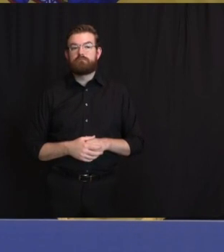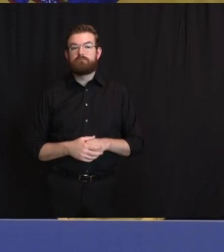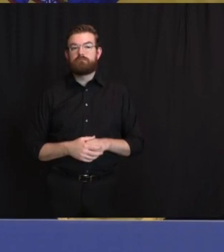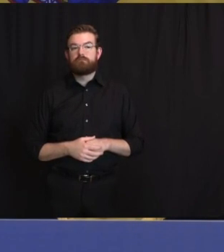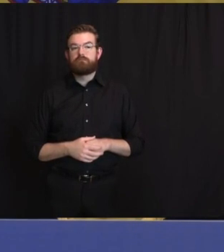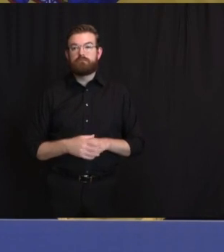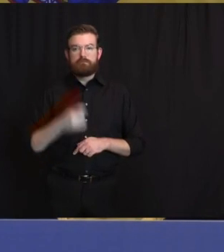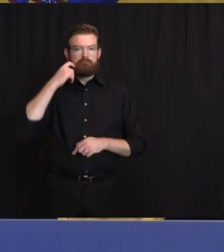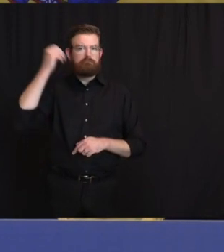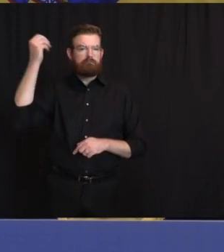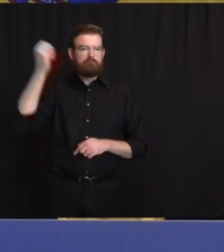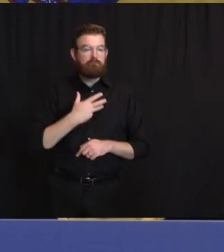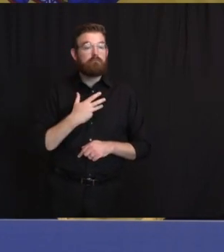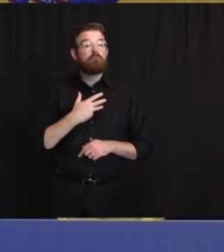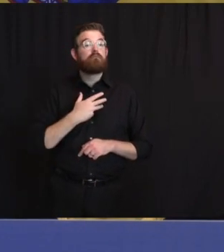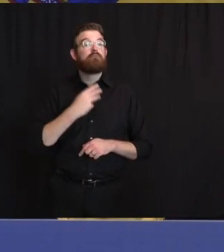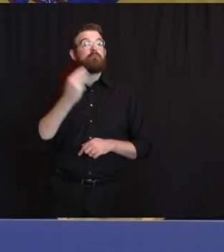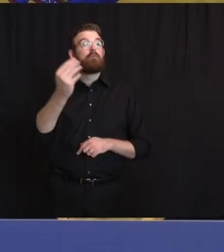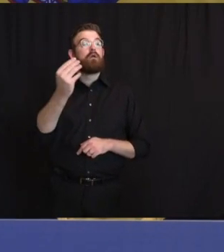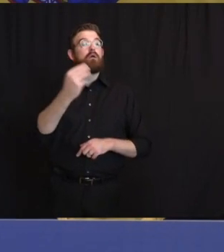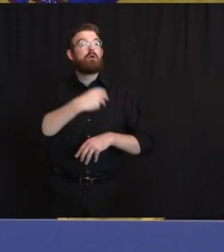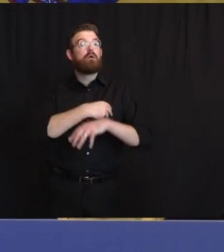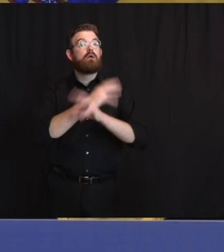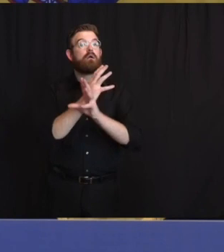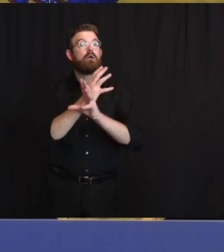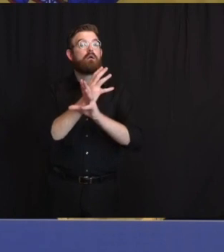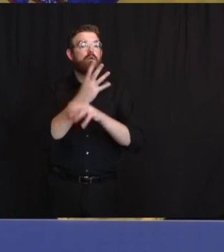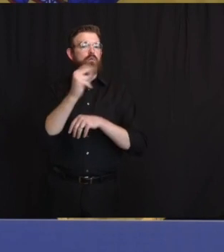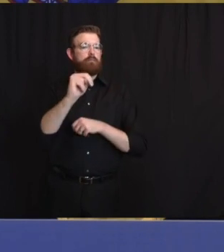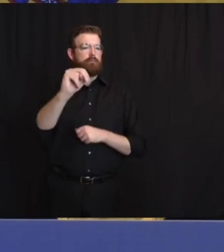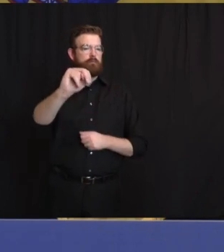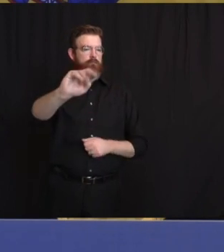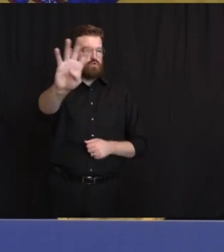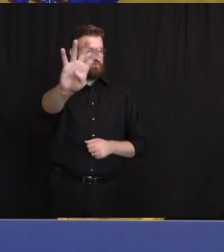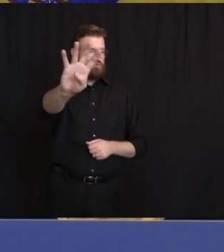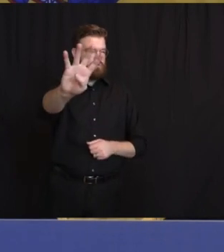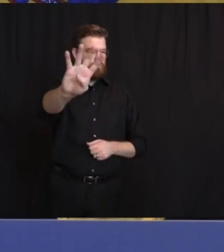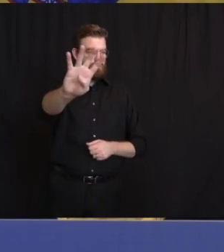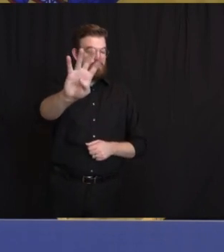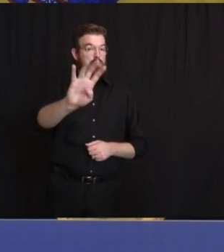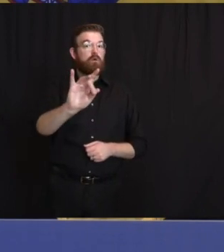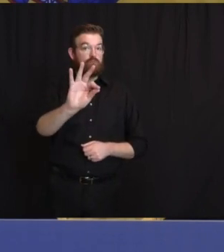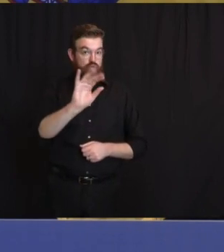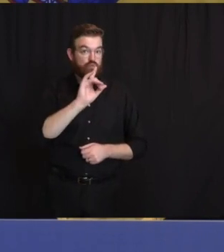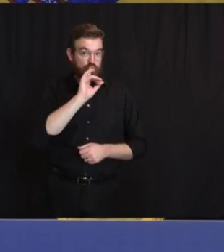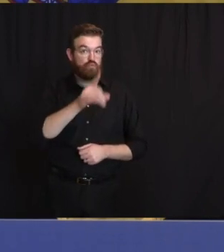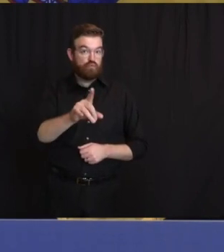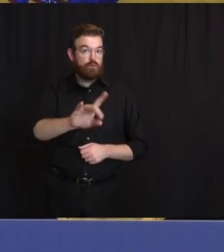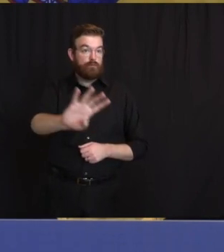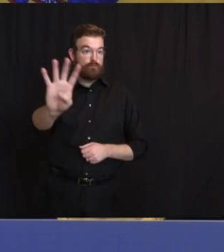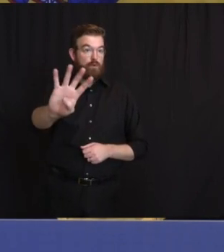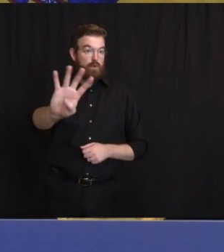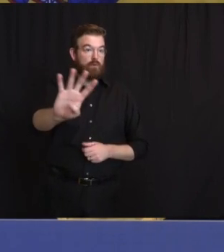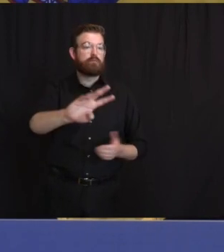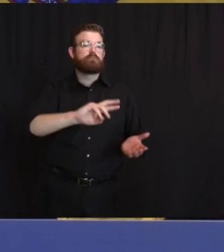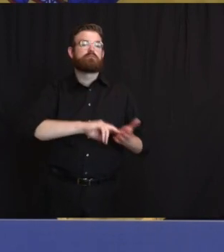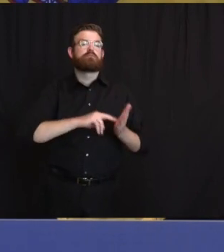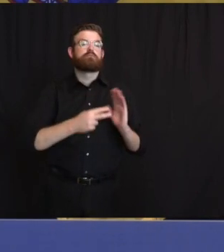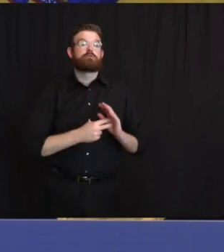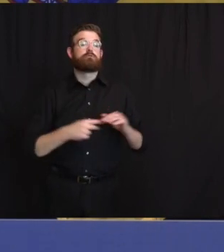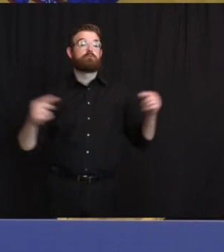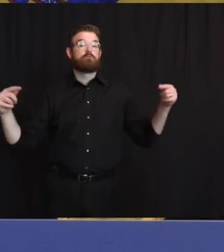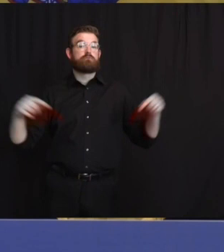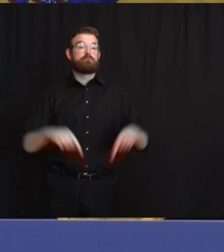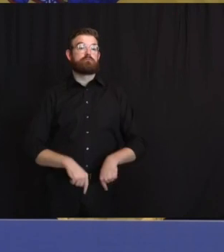That is preliminary. So if that is true, let me just check that. If that is true, then we will be indeed with